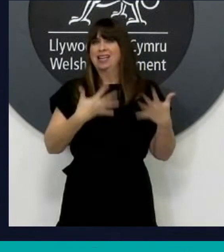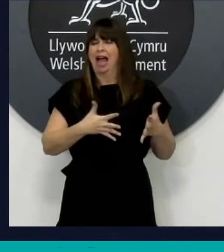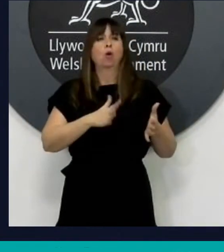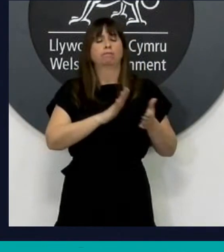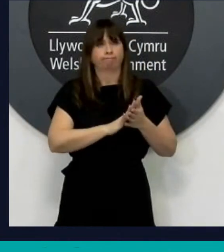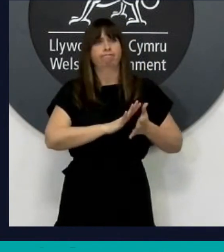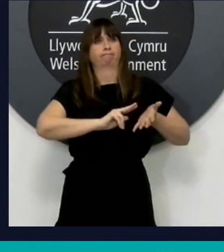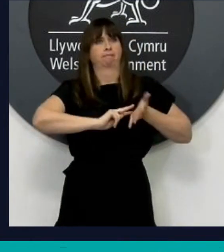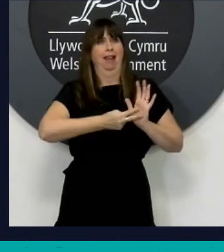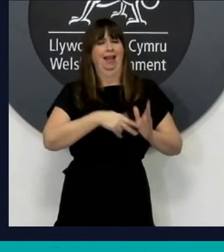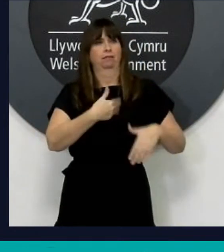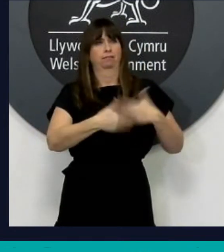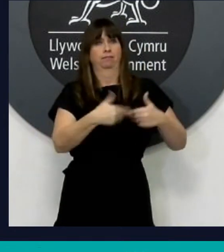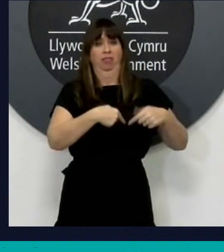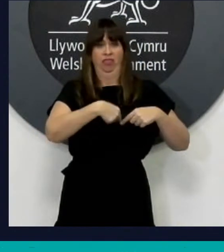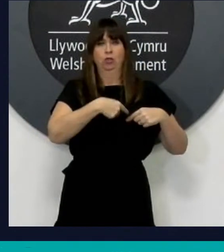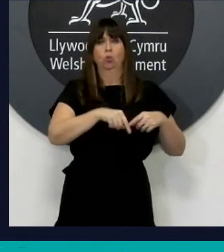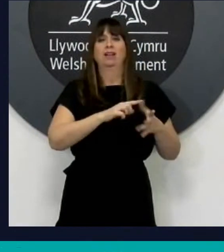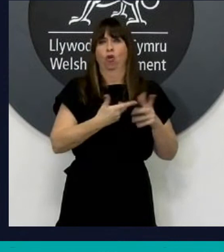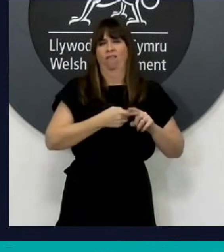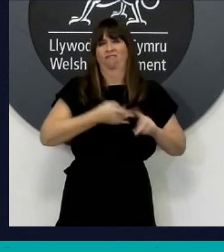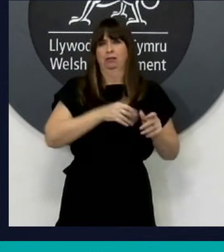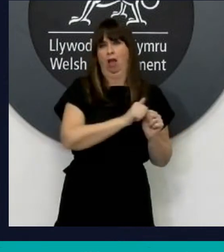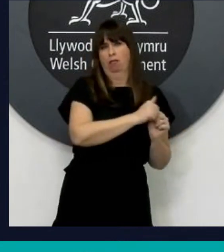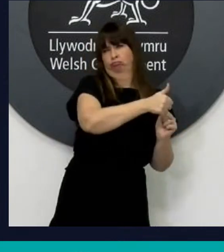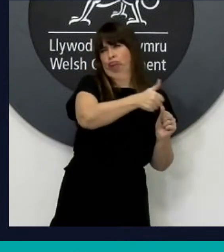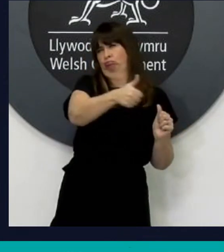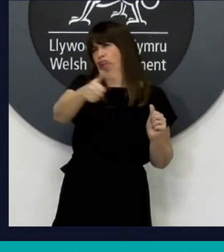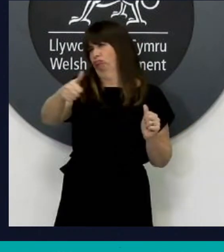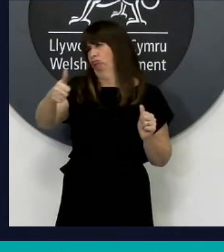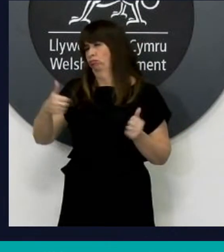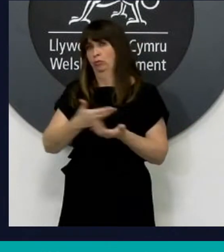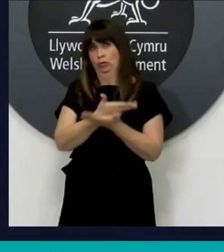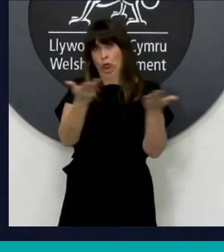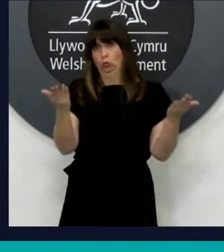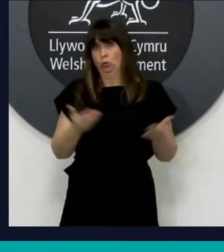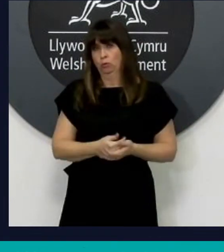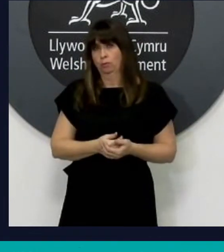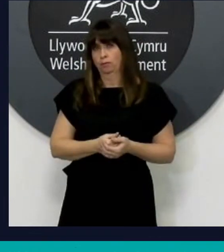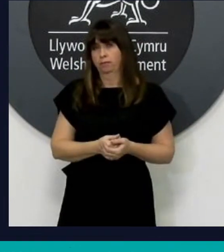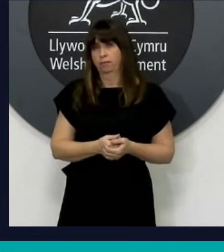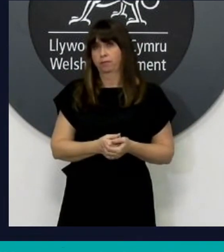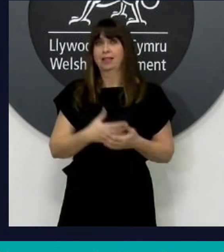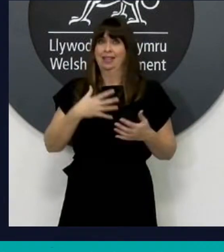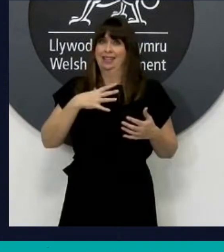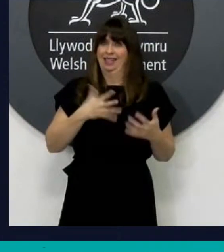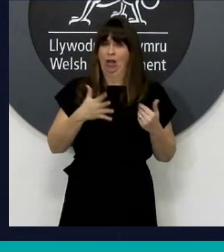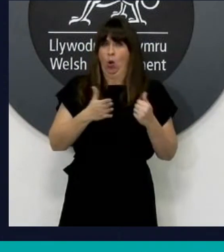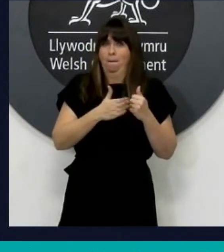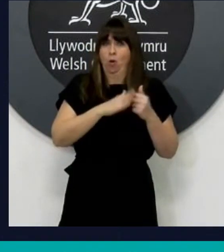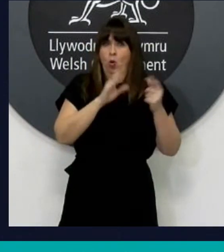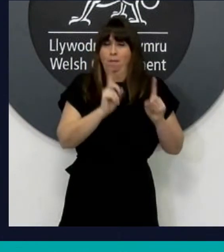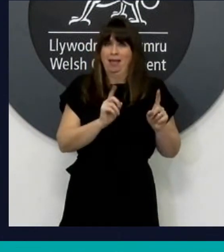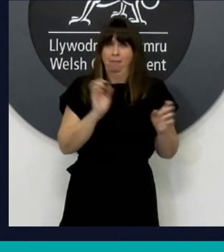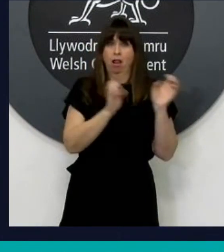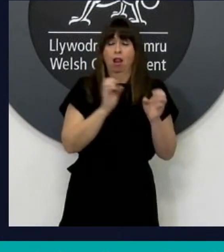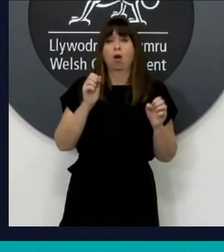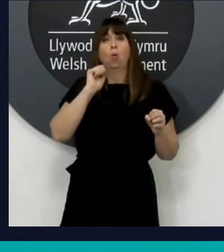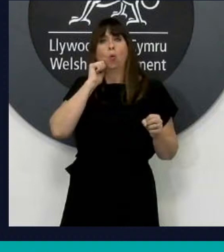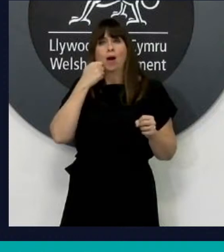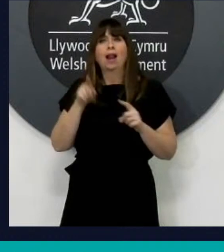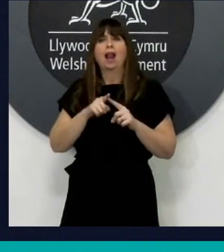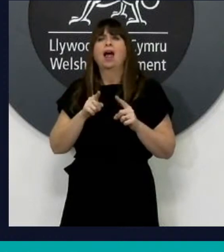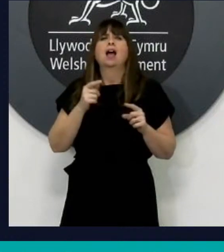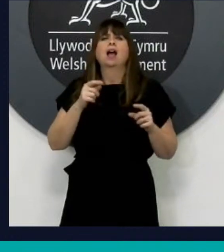to put plans in place this week. We are looking at creating more capacity in clinics, using drive-through